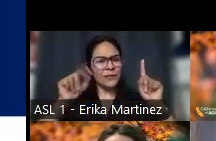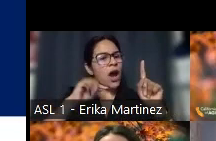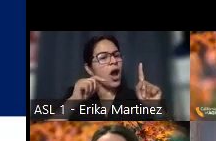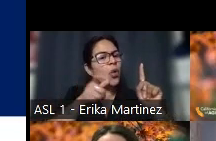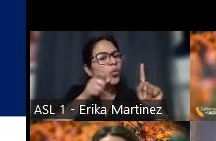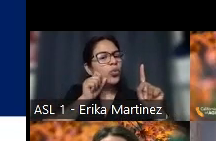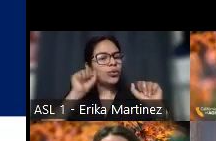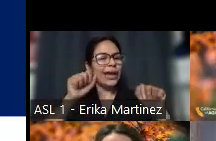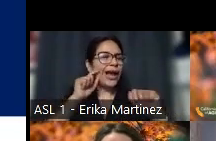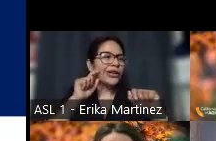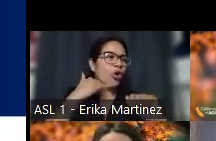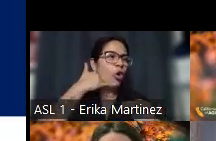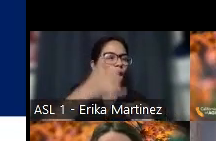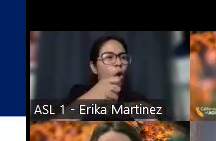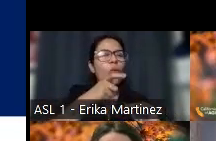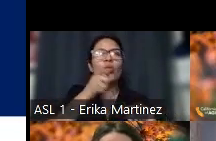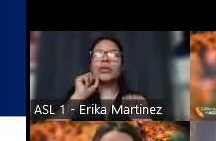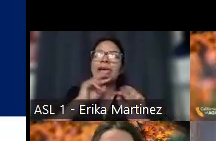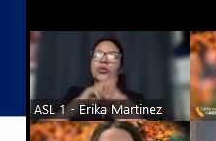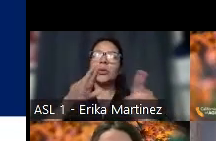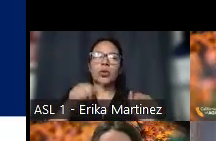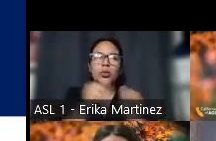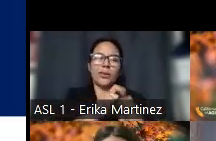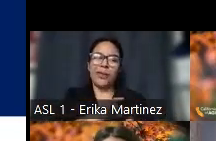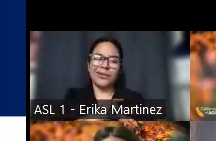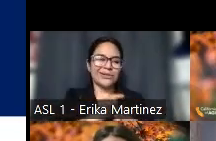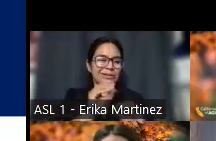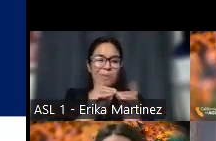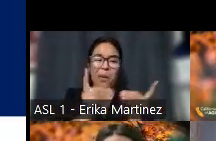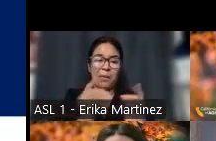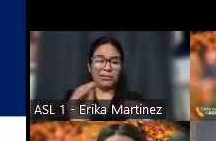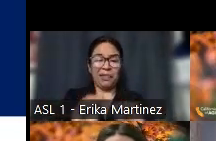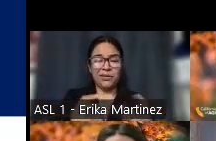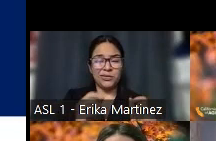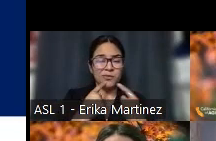APS and the ombudsman and the police department.